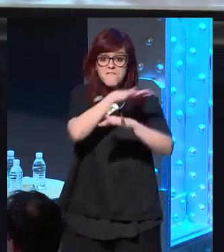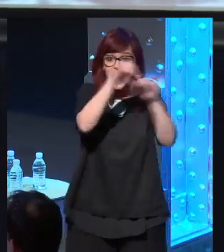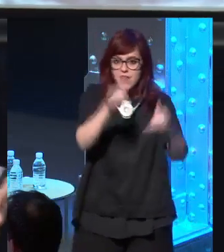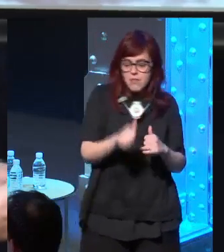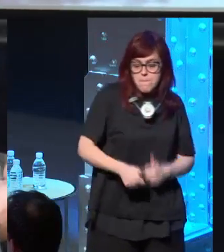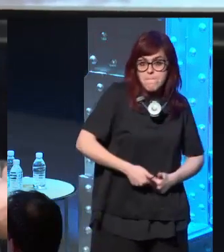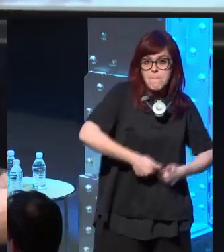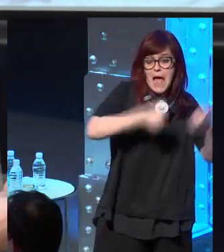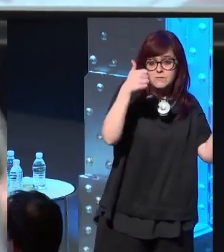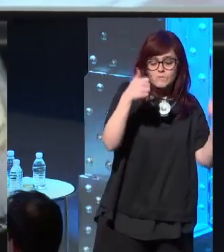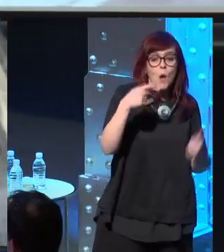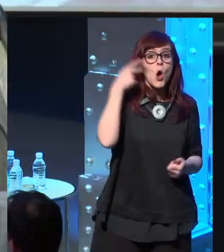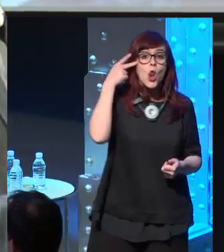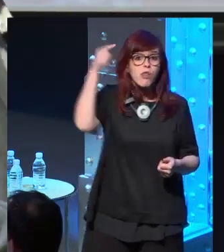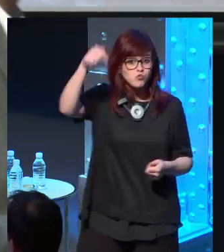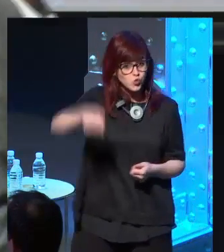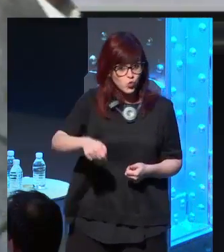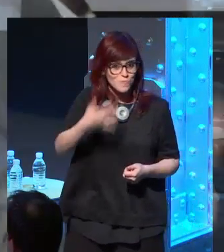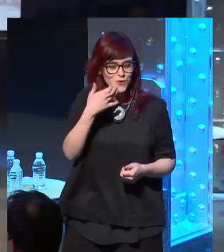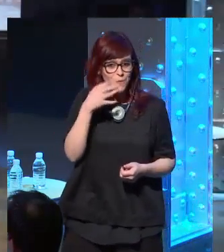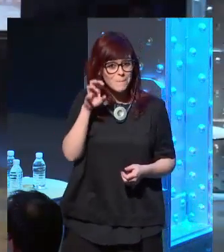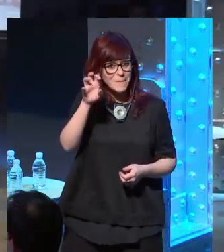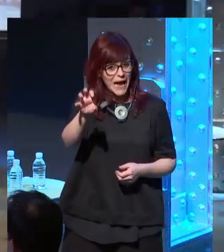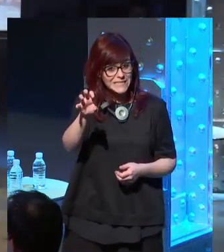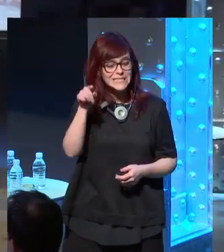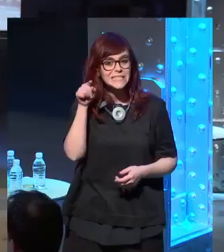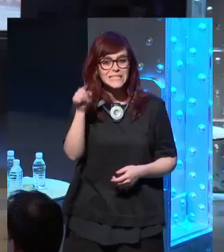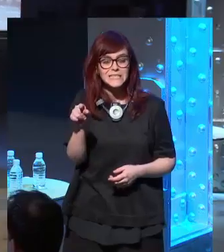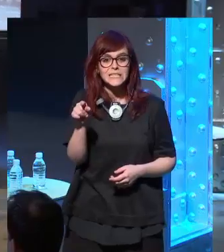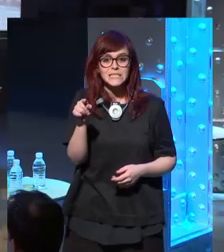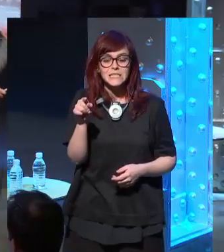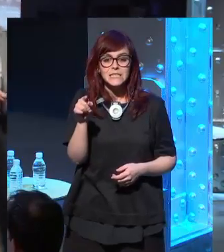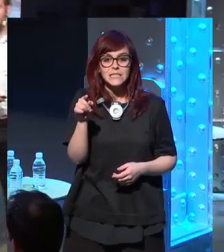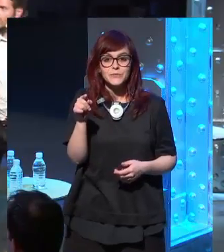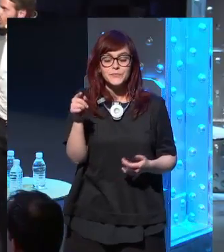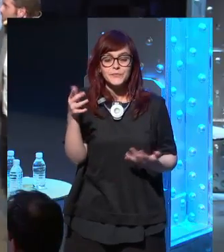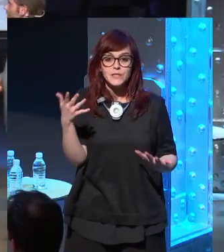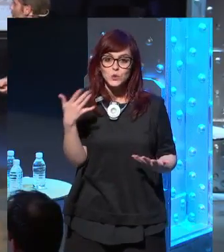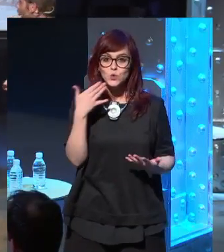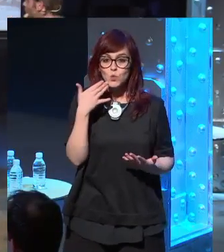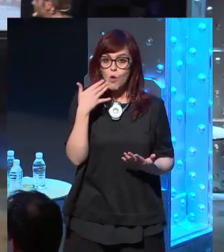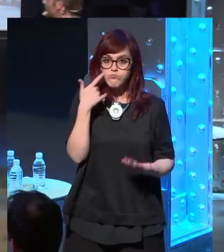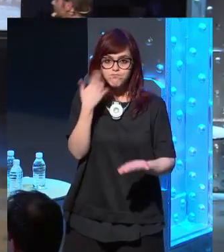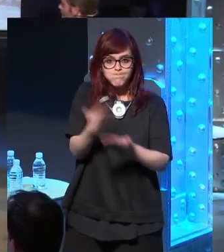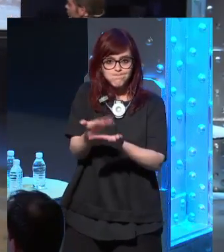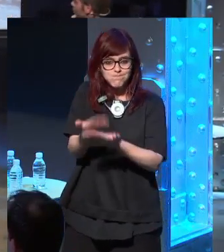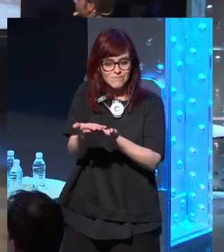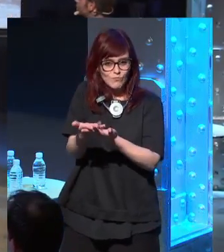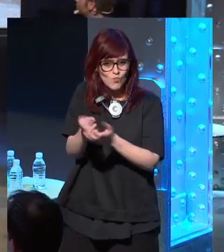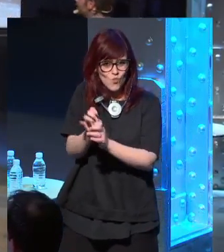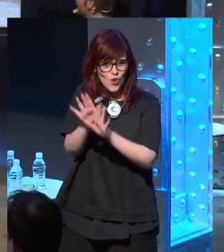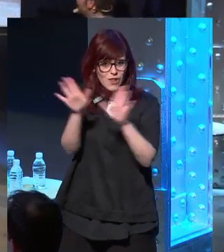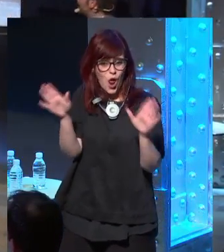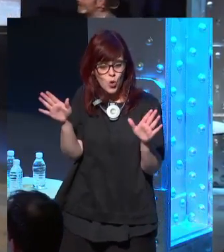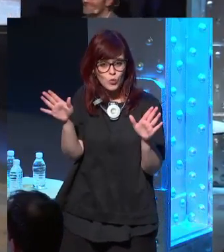Korea, in many ways, is the poster child of that feeling that a lot of people are having. So this is what Seoul in South